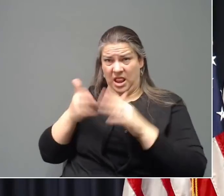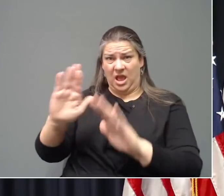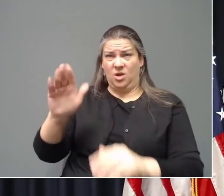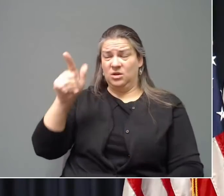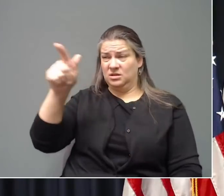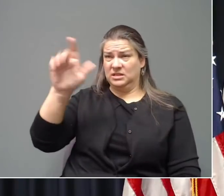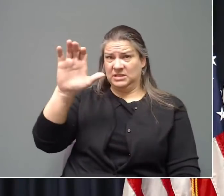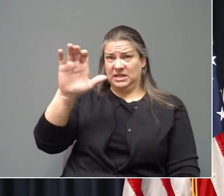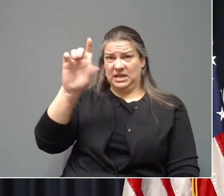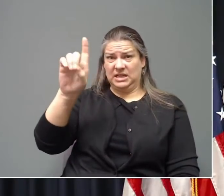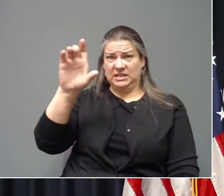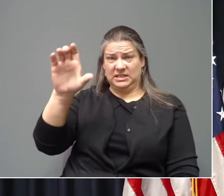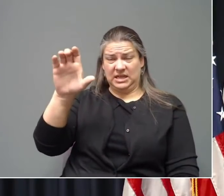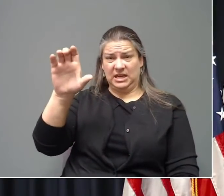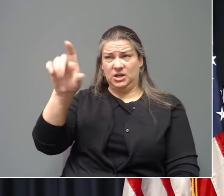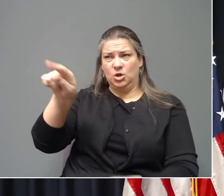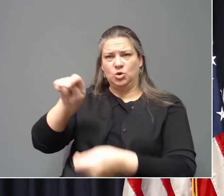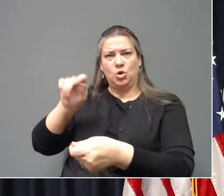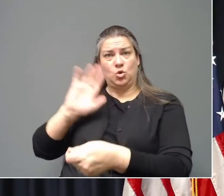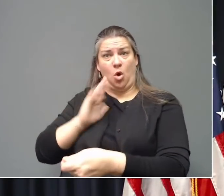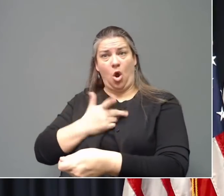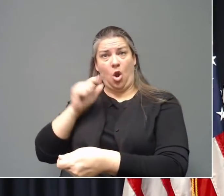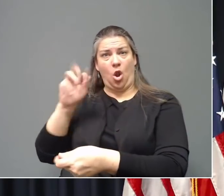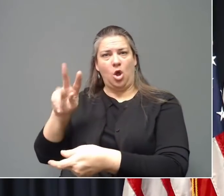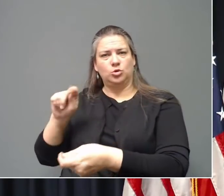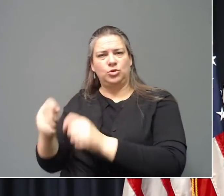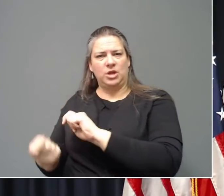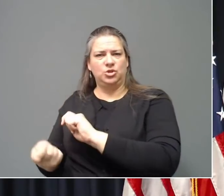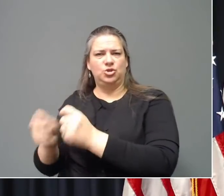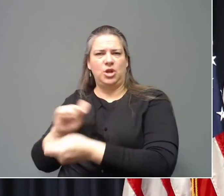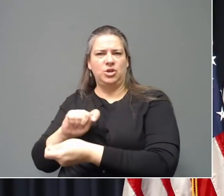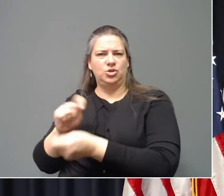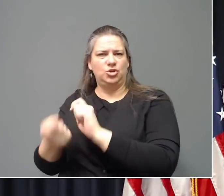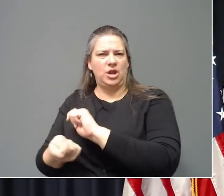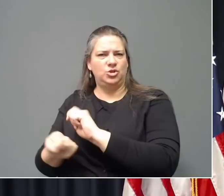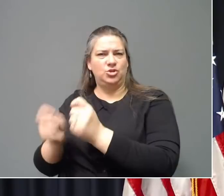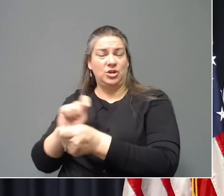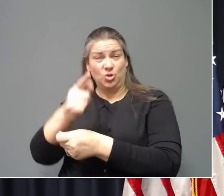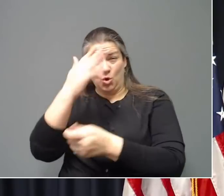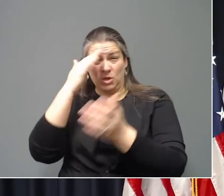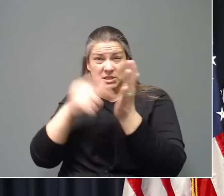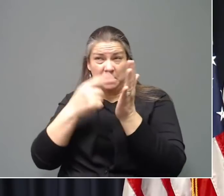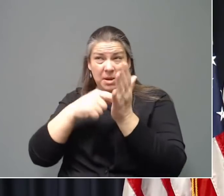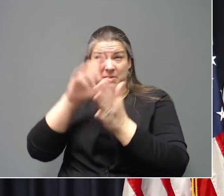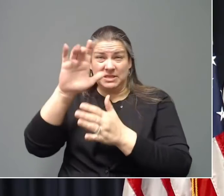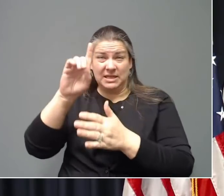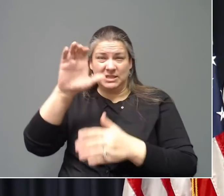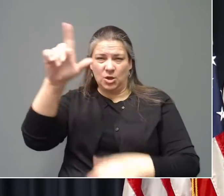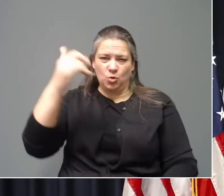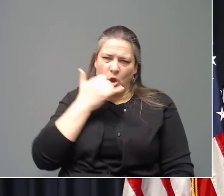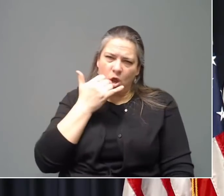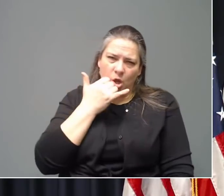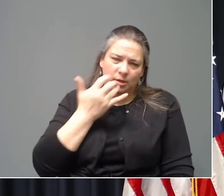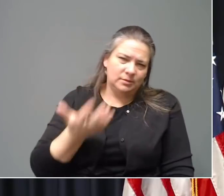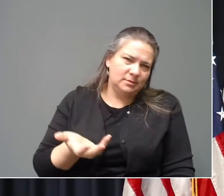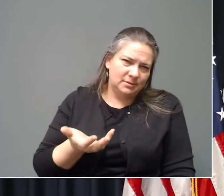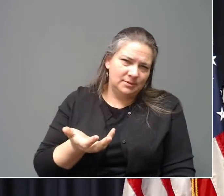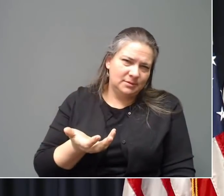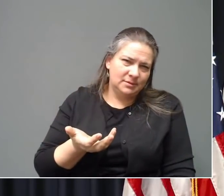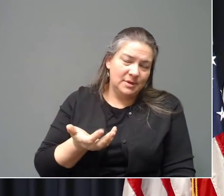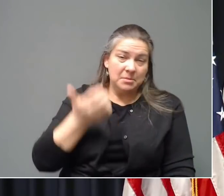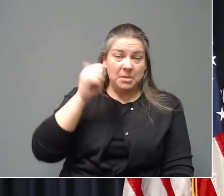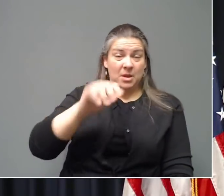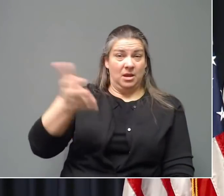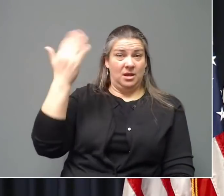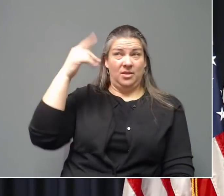be, when sometimes they've gotten it wrong and we had it right? For instance, when they were talking about less testing of asymptomatic